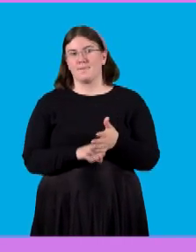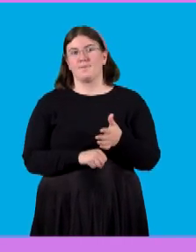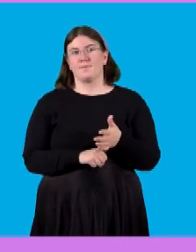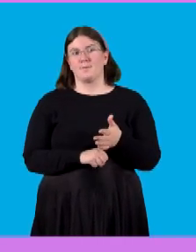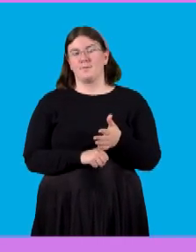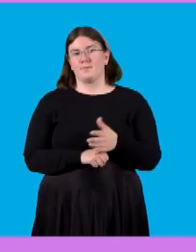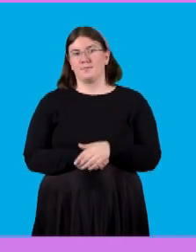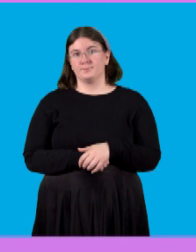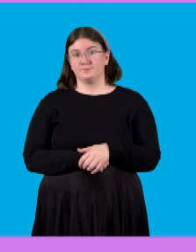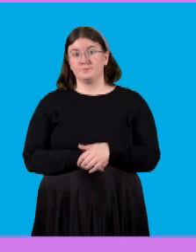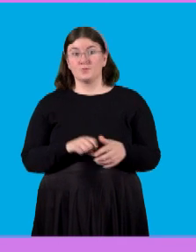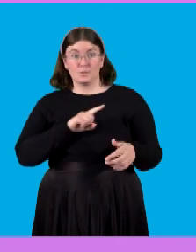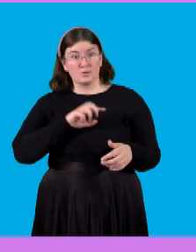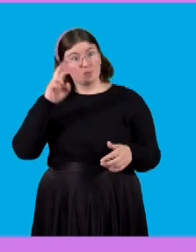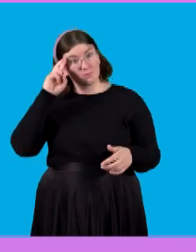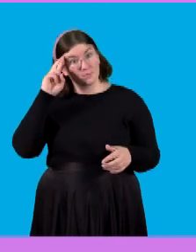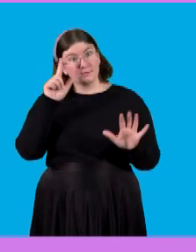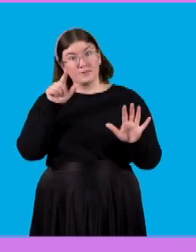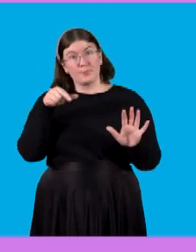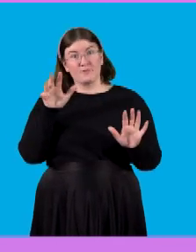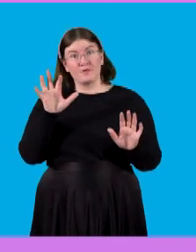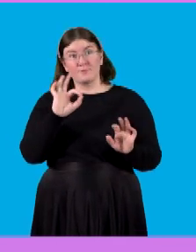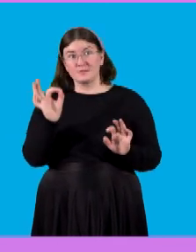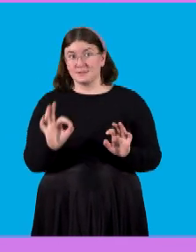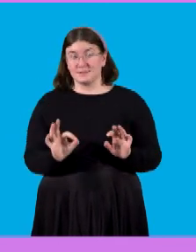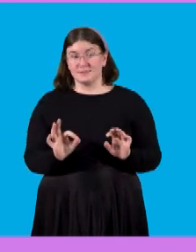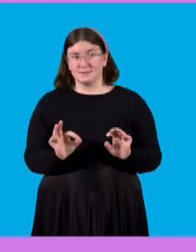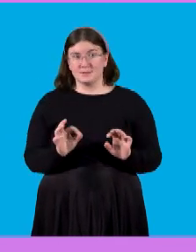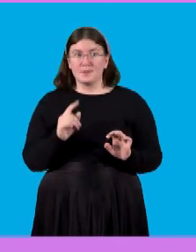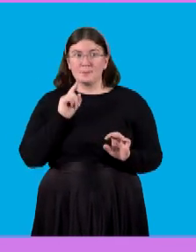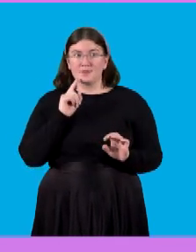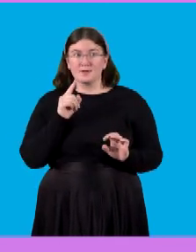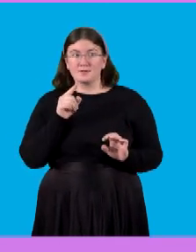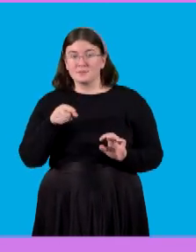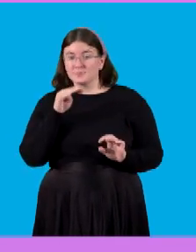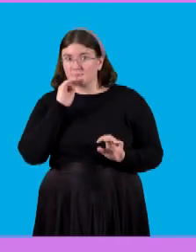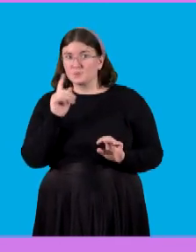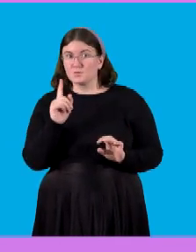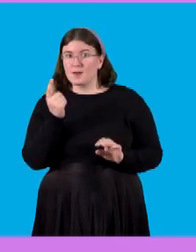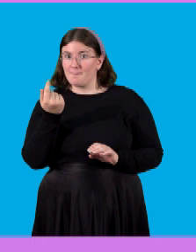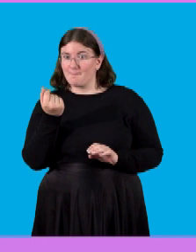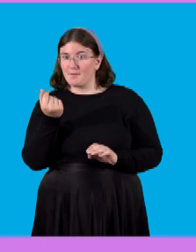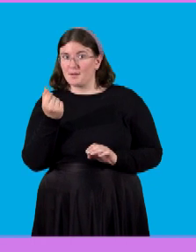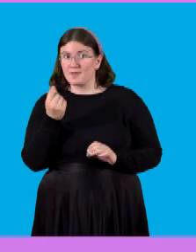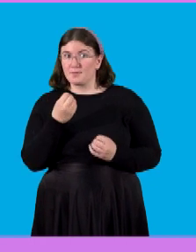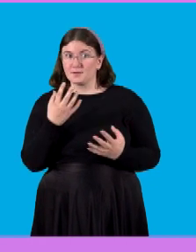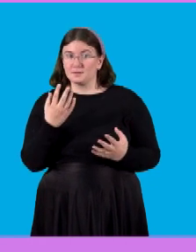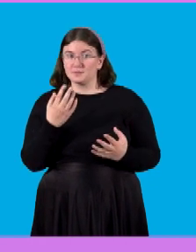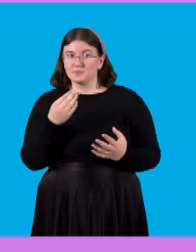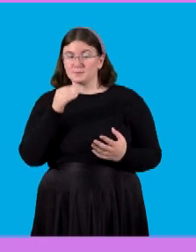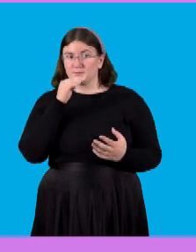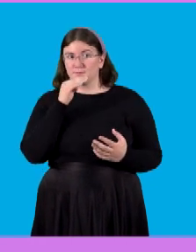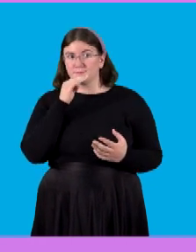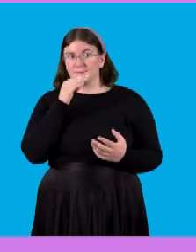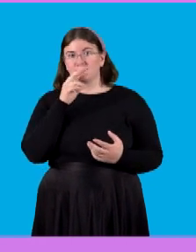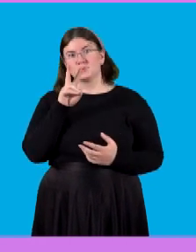a 7.5% discount, but what does that relate to in terms of an amount? It relates to 200 Rand and 53